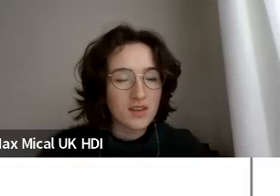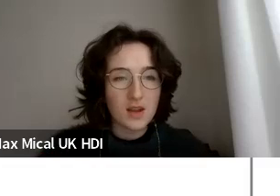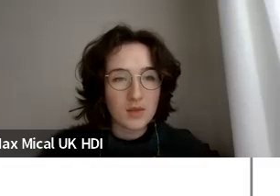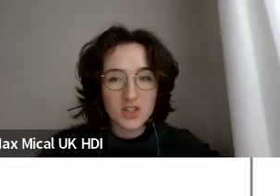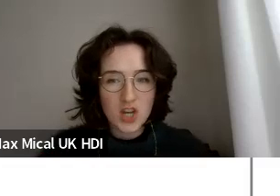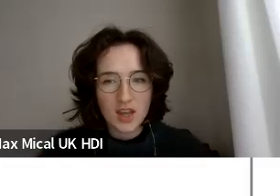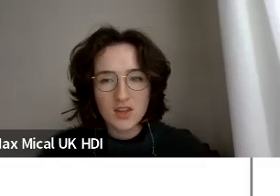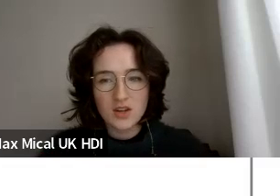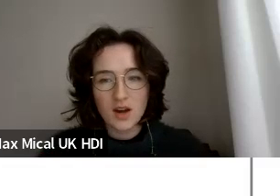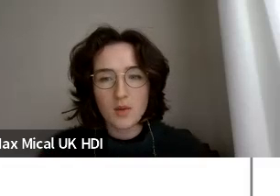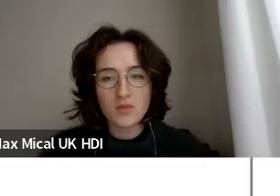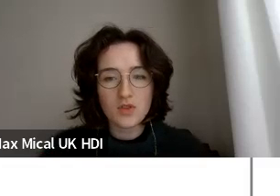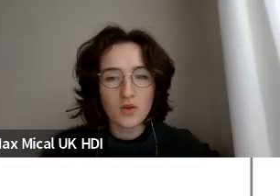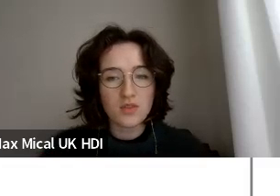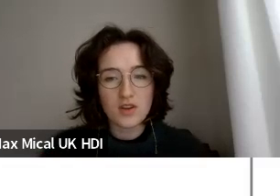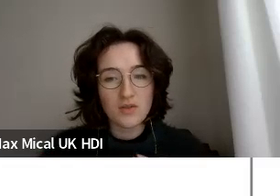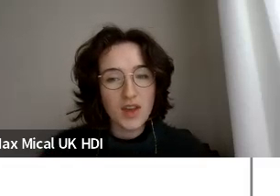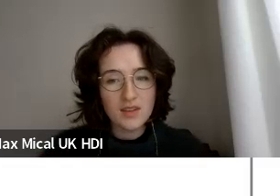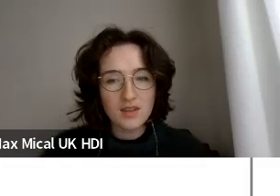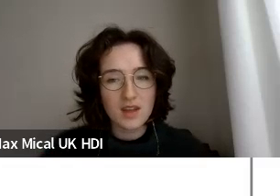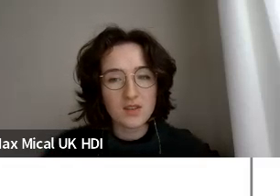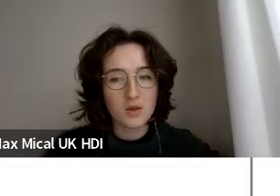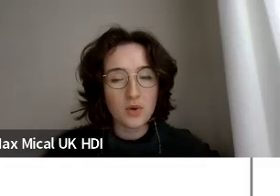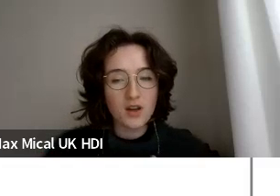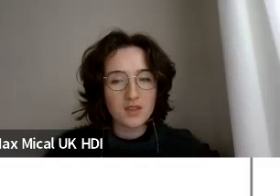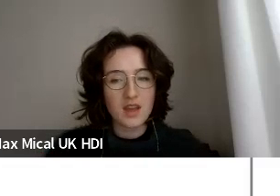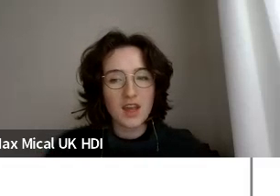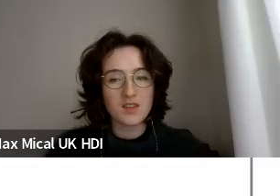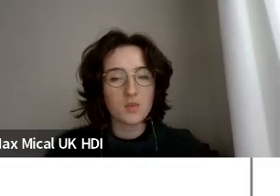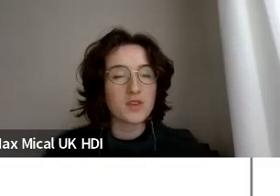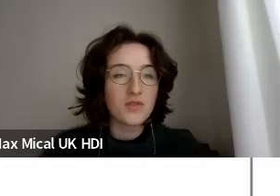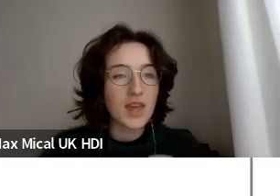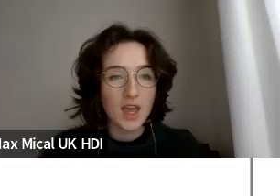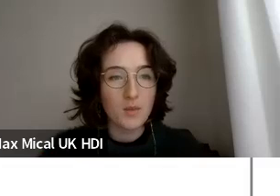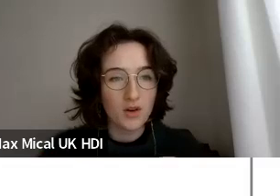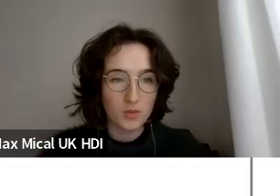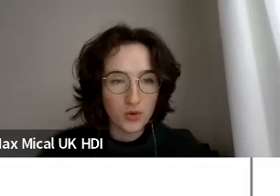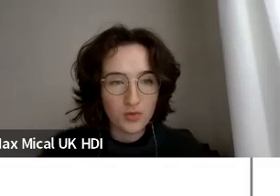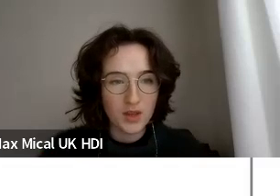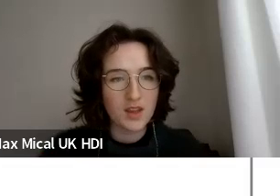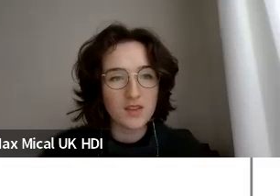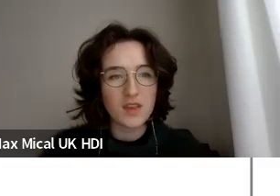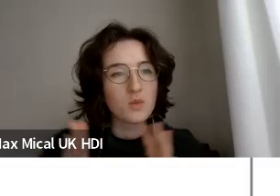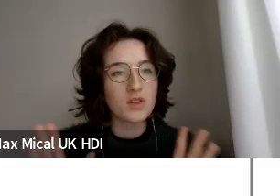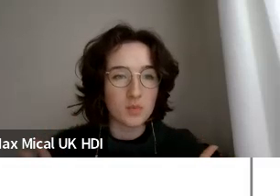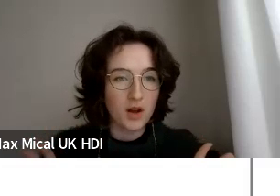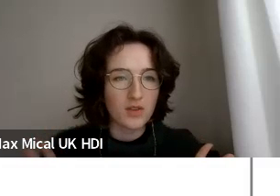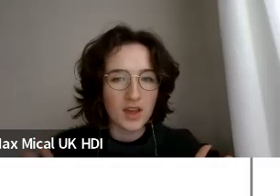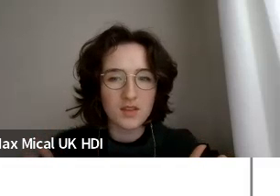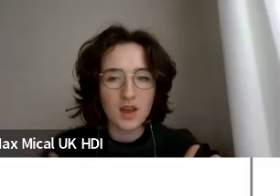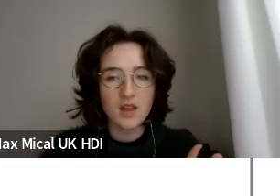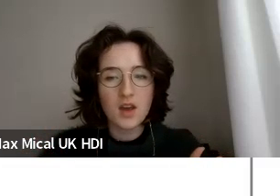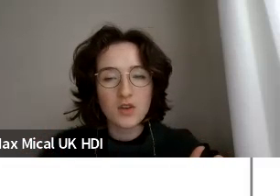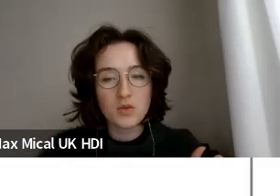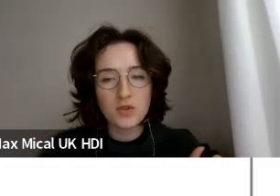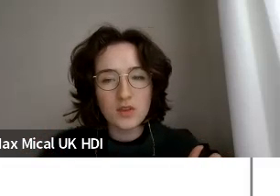good and Zen means change. So they're an event that is in the process that has the specific aim of improvement. It's things where there's